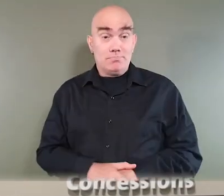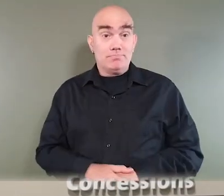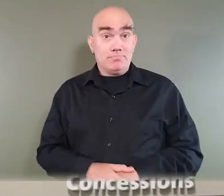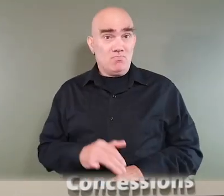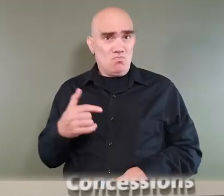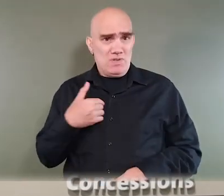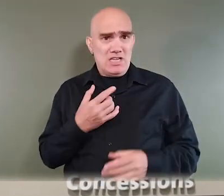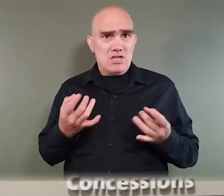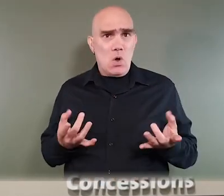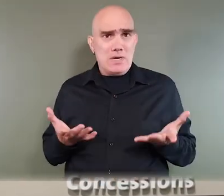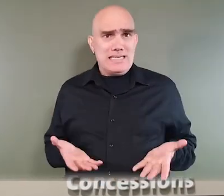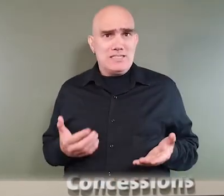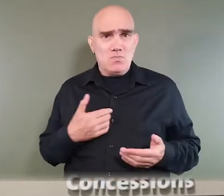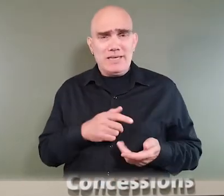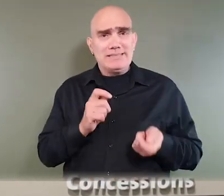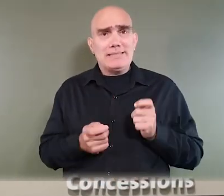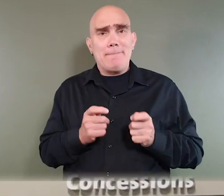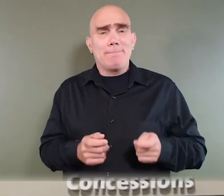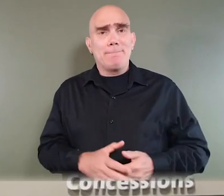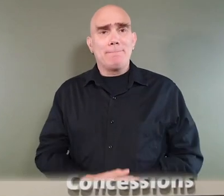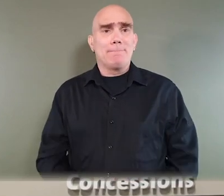adapt.